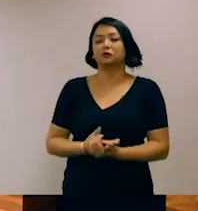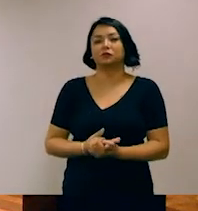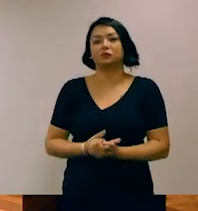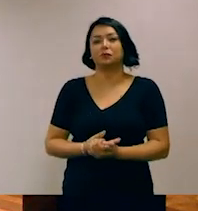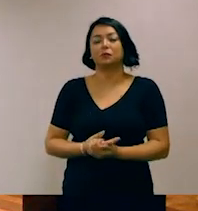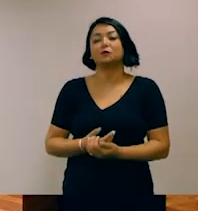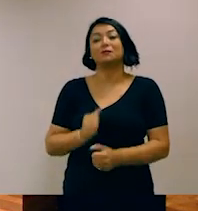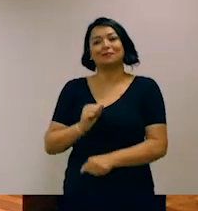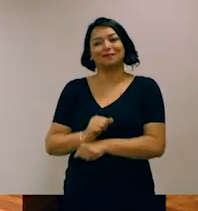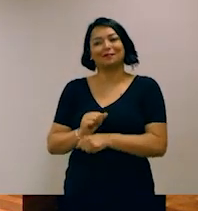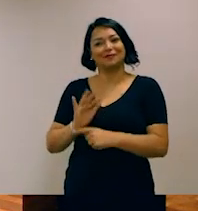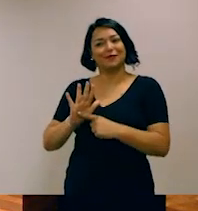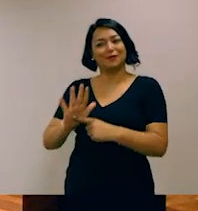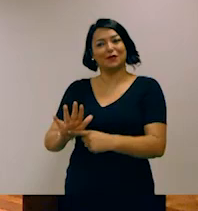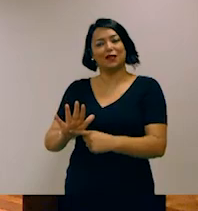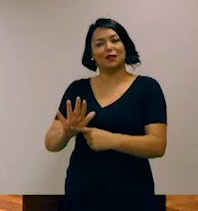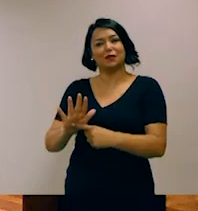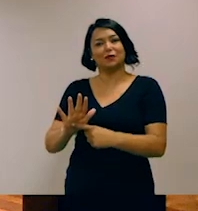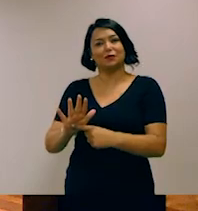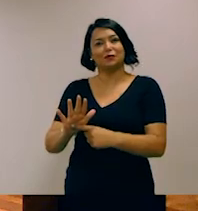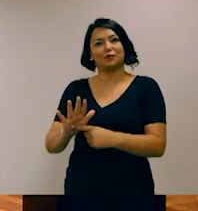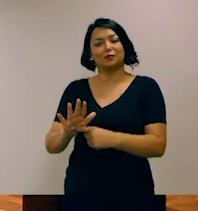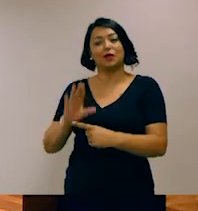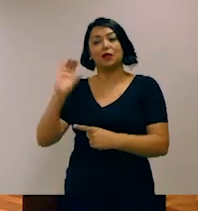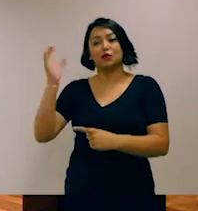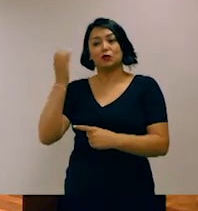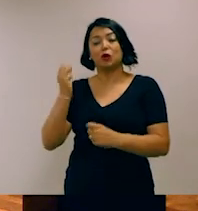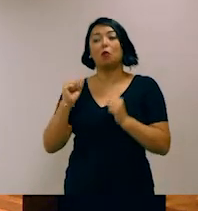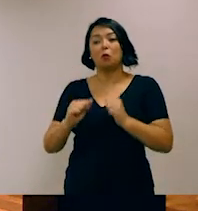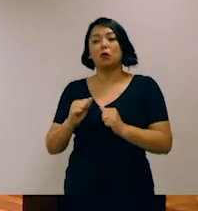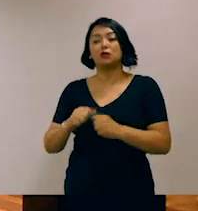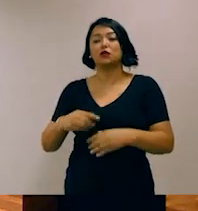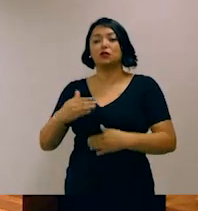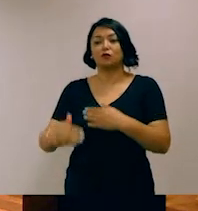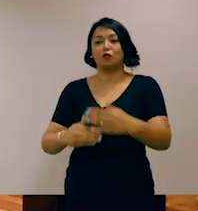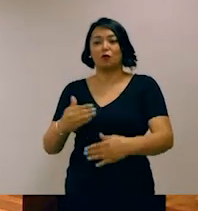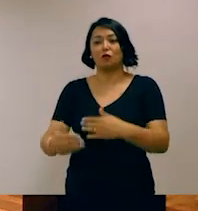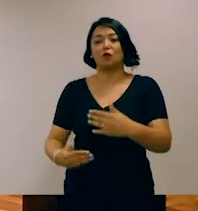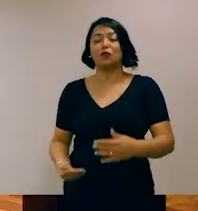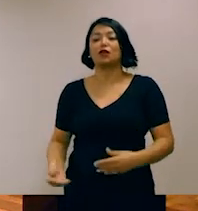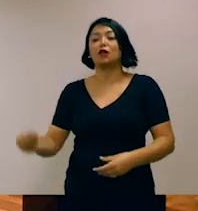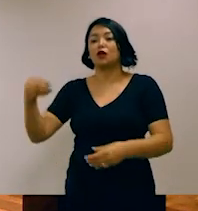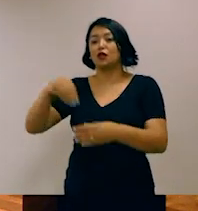highly replicable, and I hope to have shared this with you, that similar